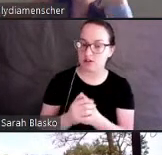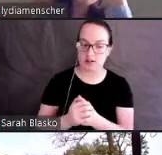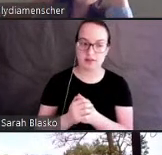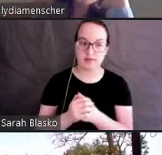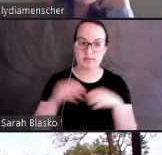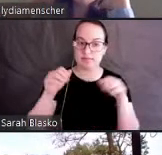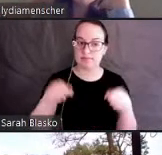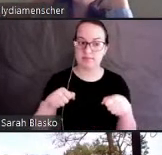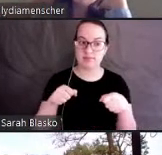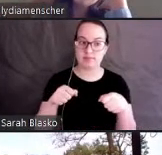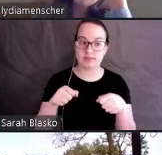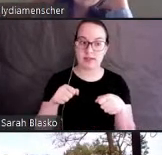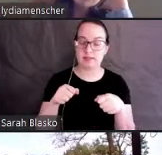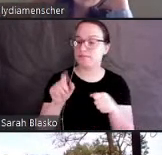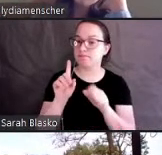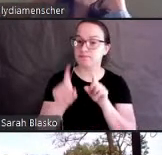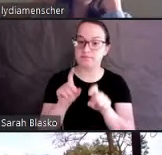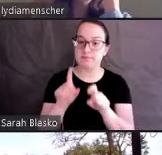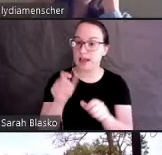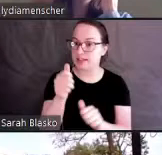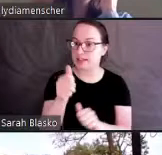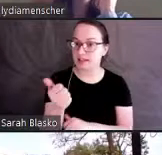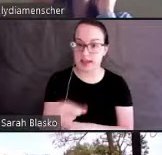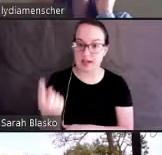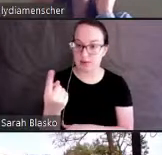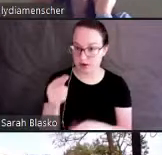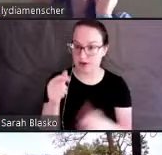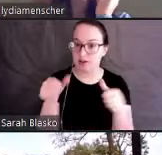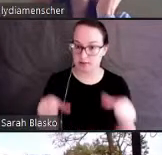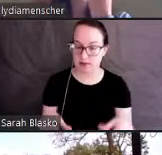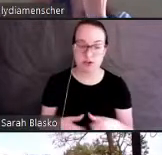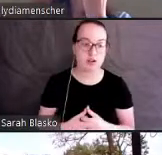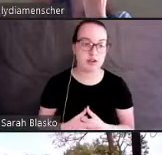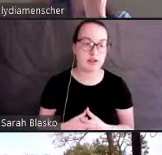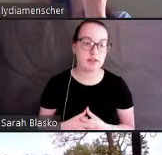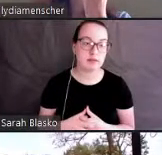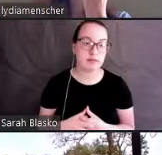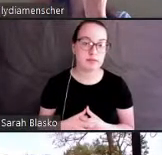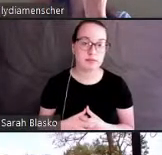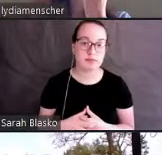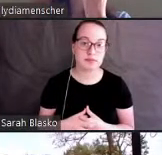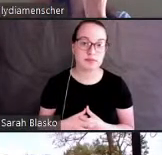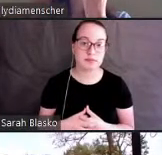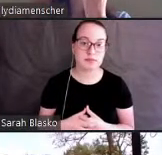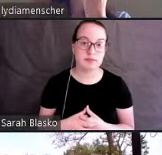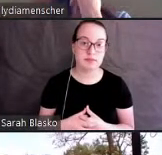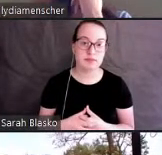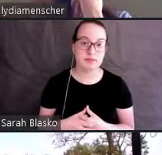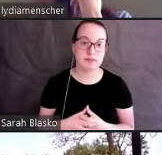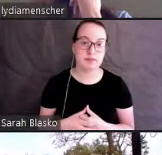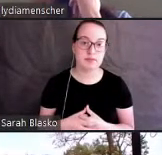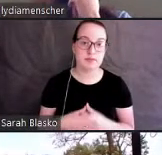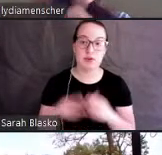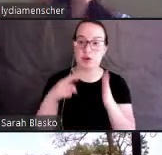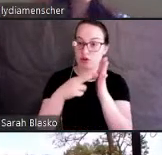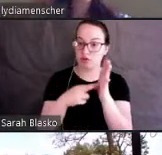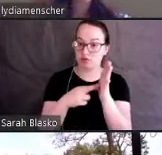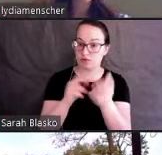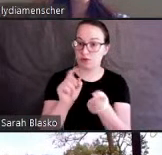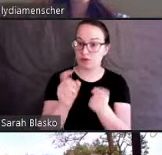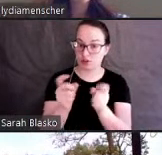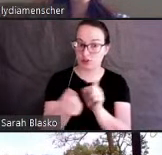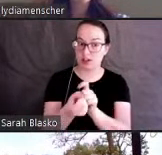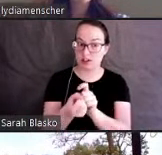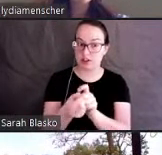questions or concerns. The revised bylaws will be available for your review until November the 6th,